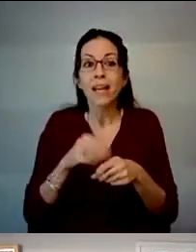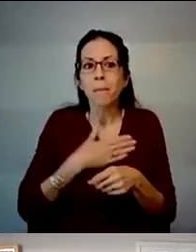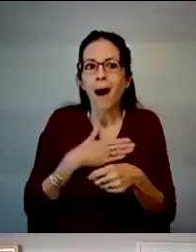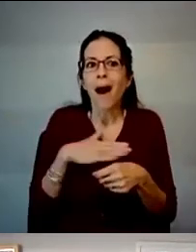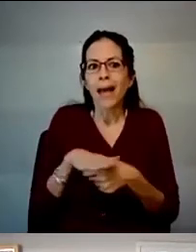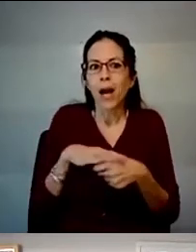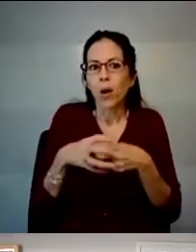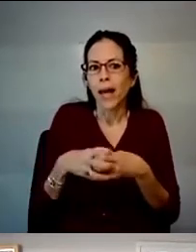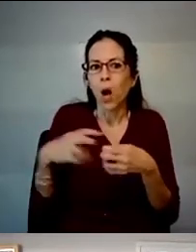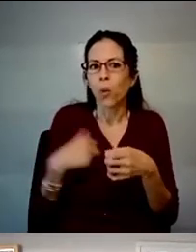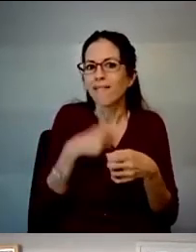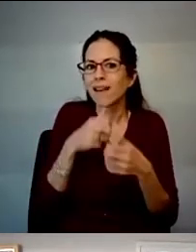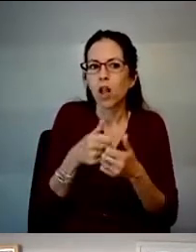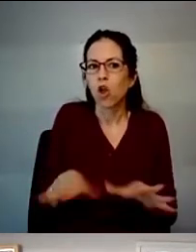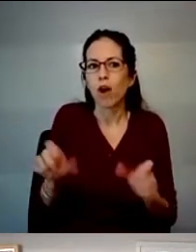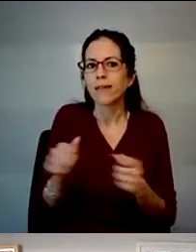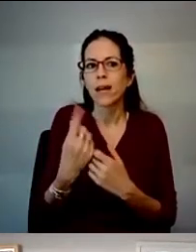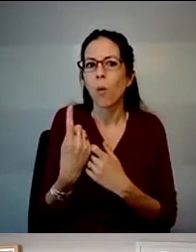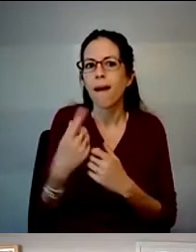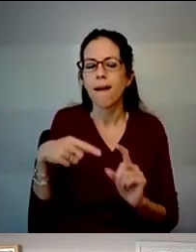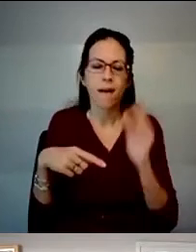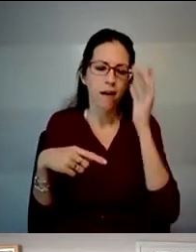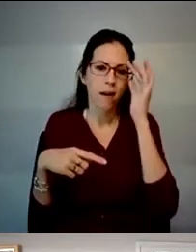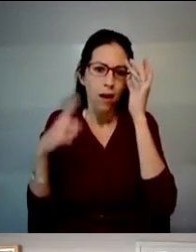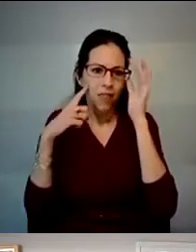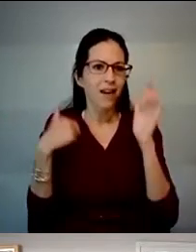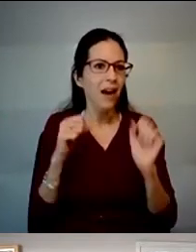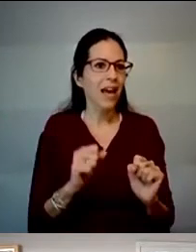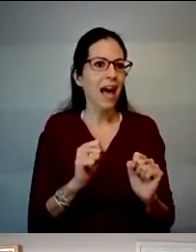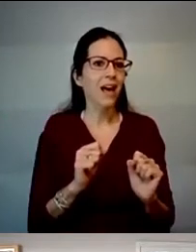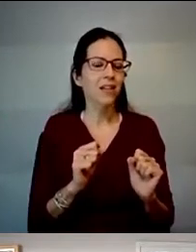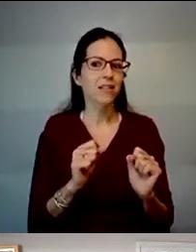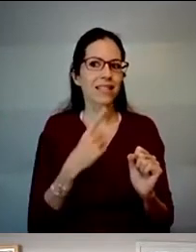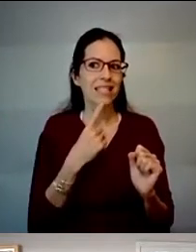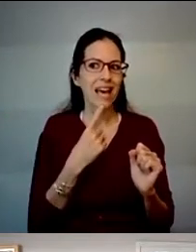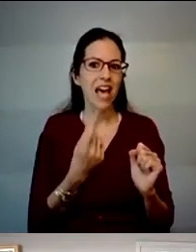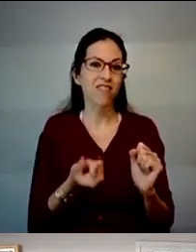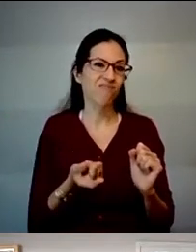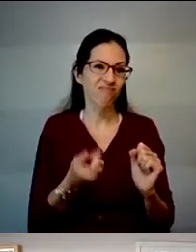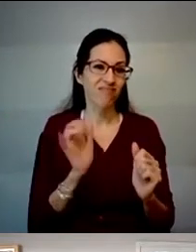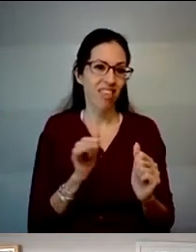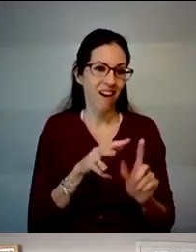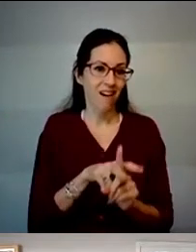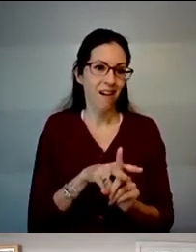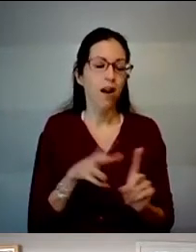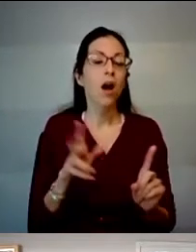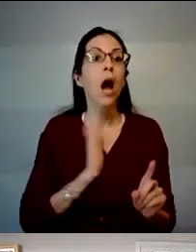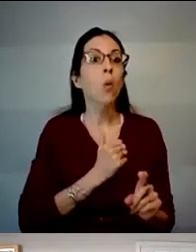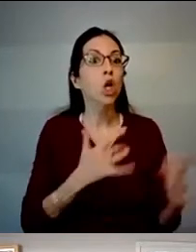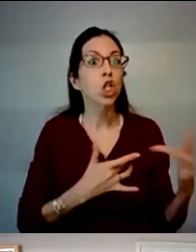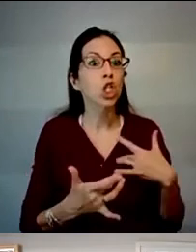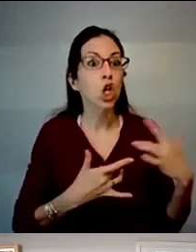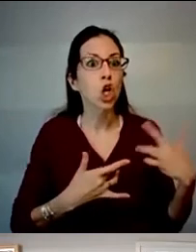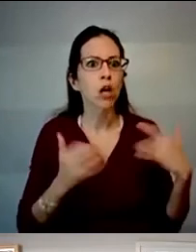haven't lost anybody. And I think that I can speak more broadly and say that what we were worried about hasn't